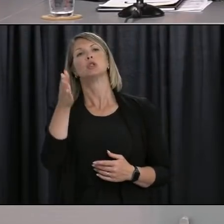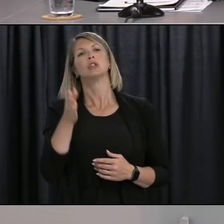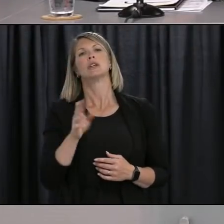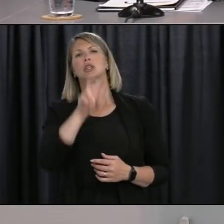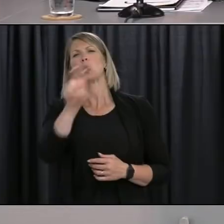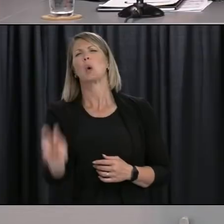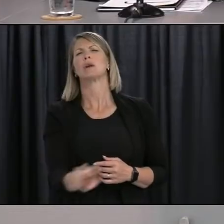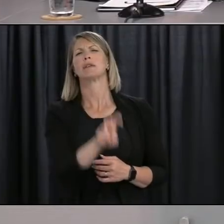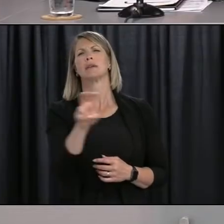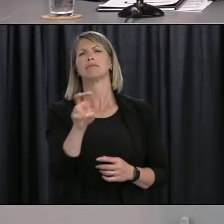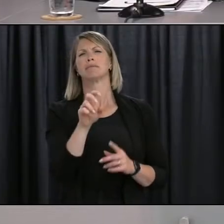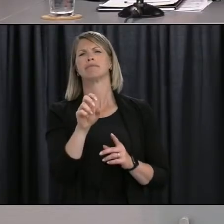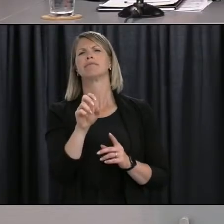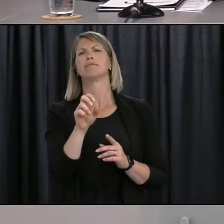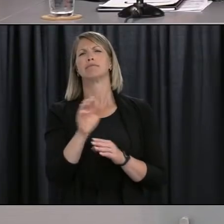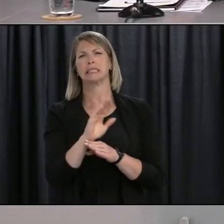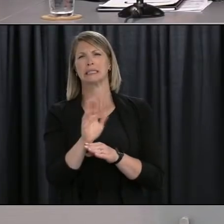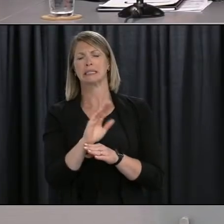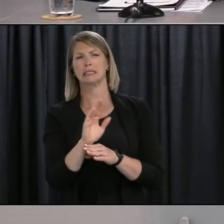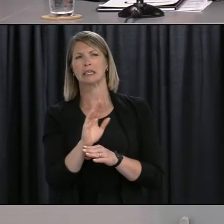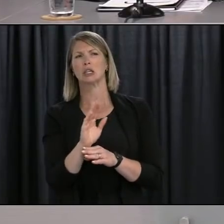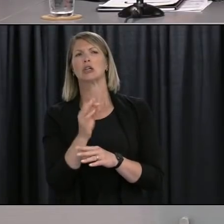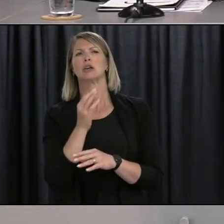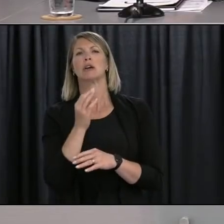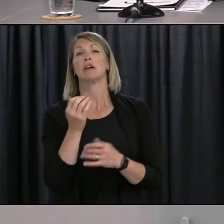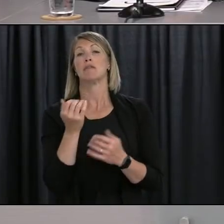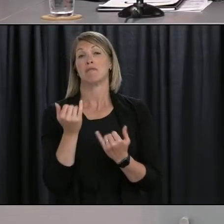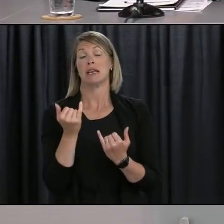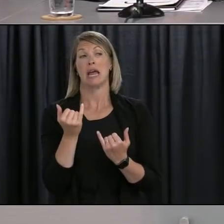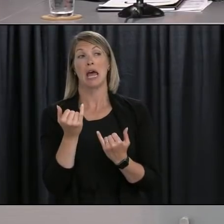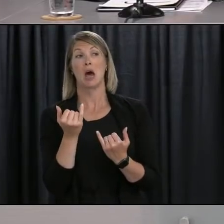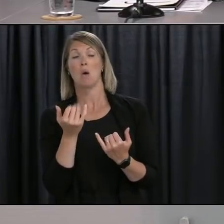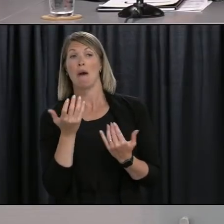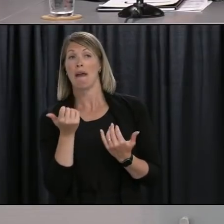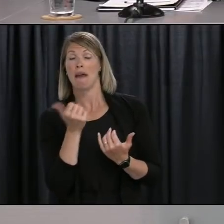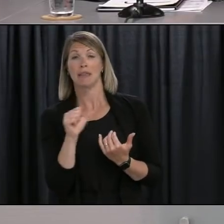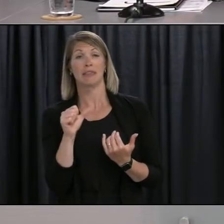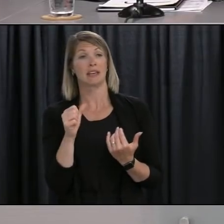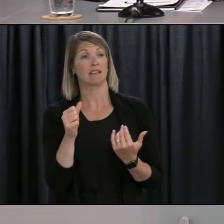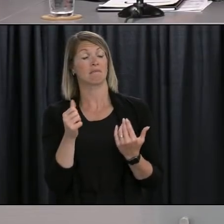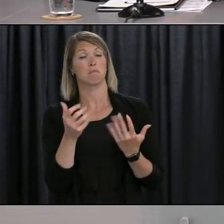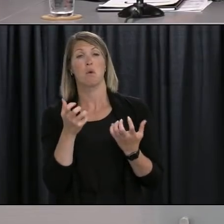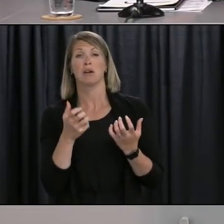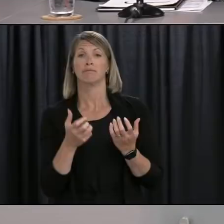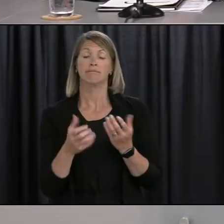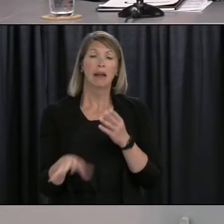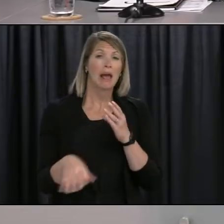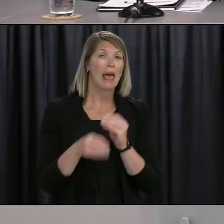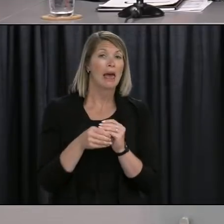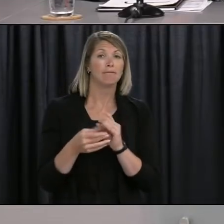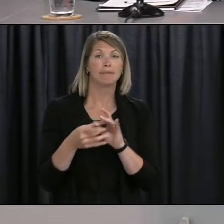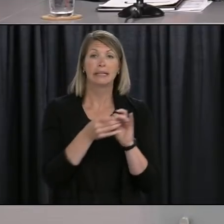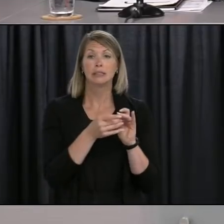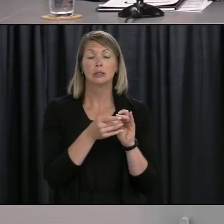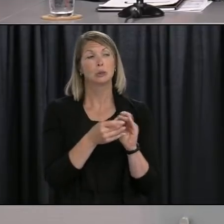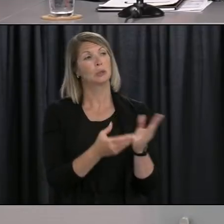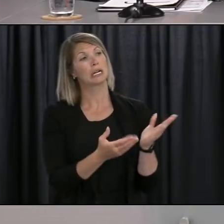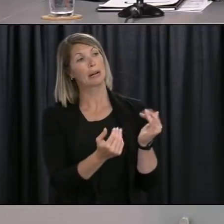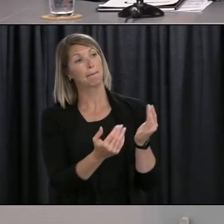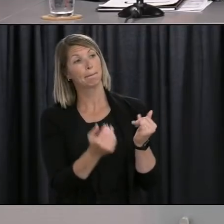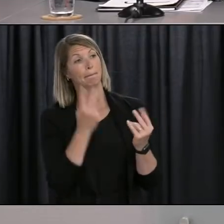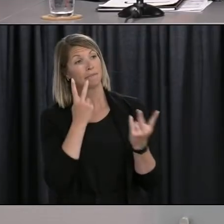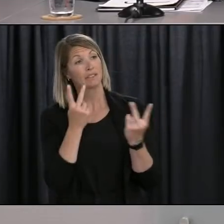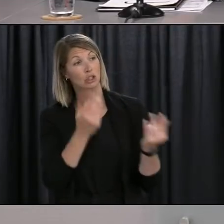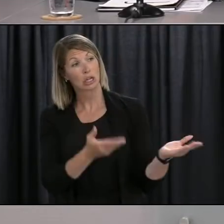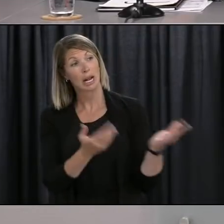I'm wondering if there's any messaging that's coming from the province or anything that you'd like to say about the consideration of what may happen if